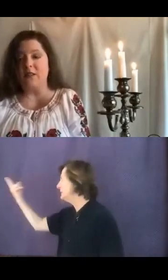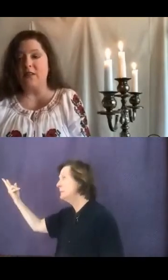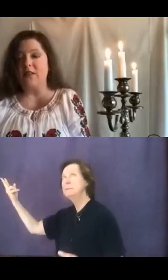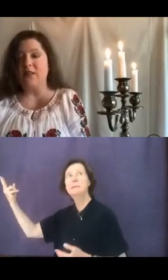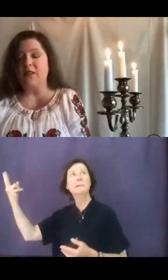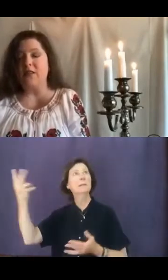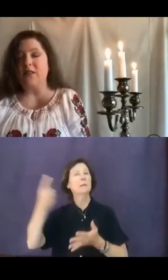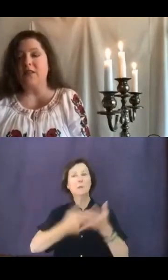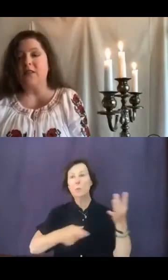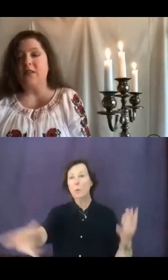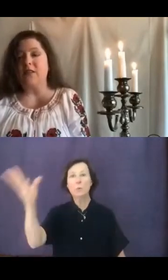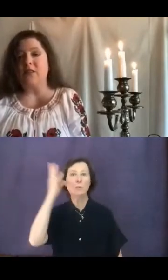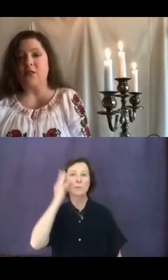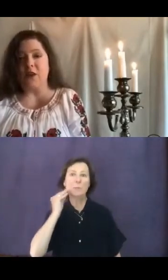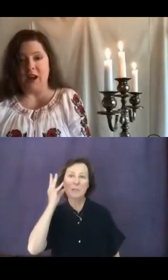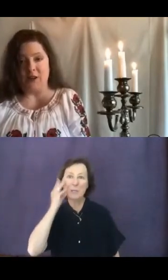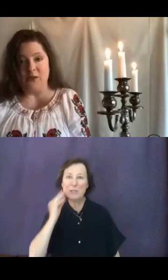experience.